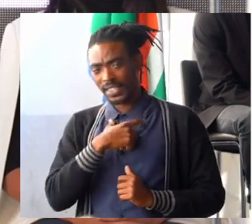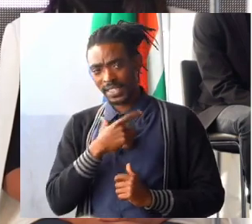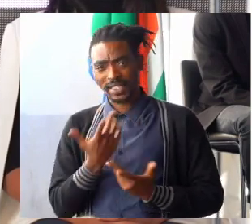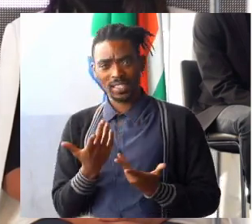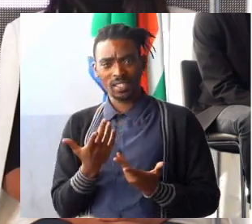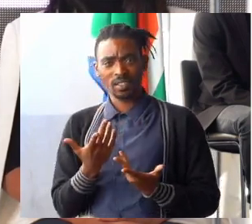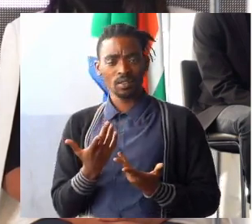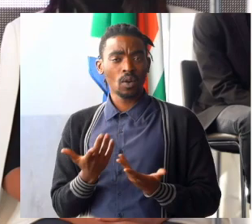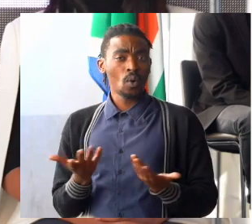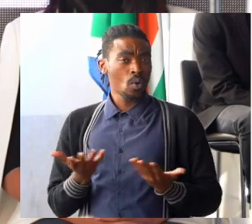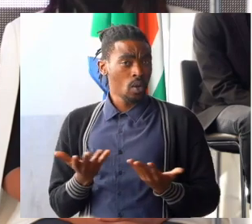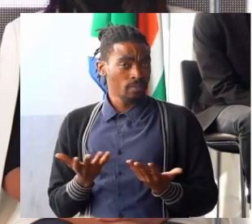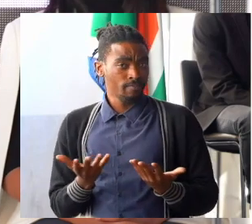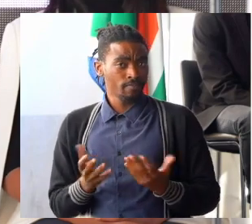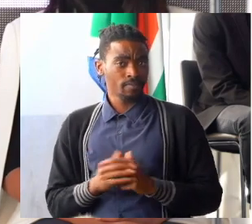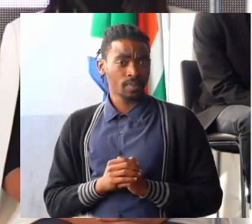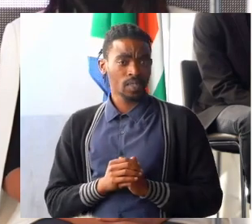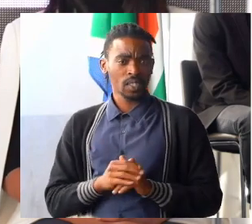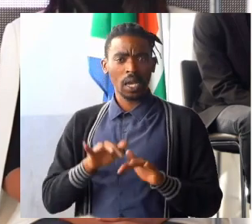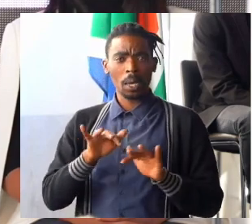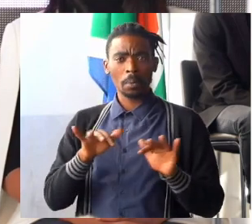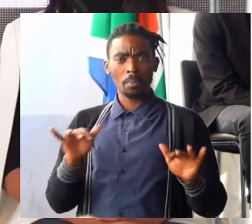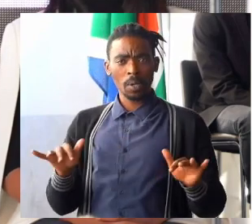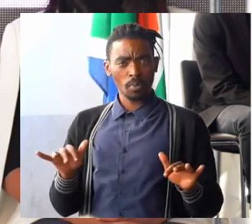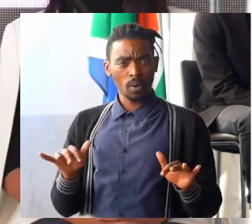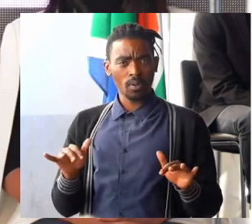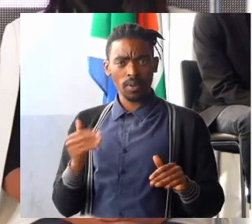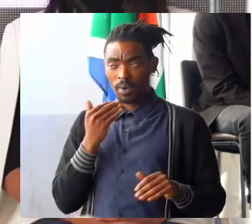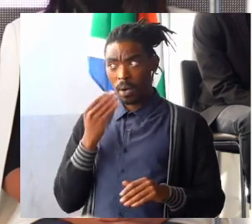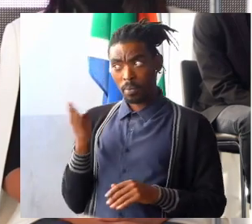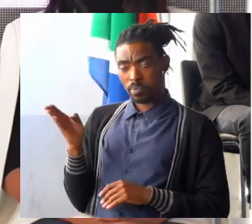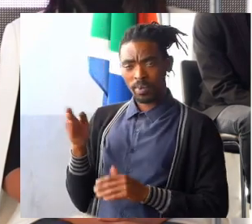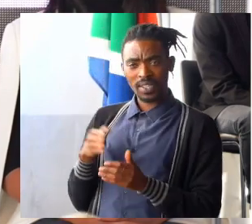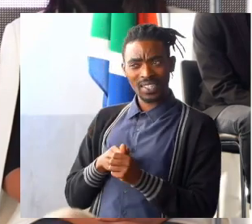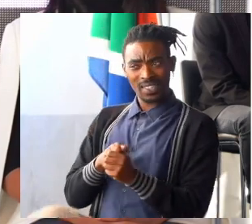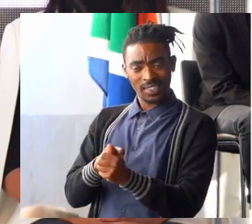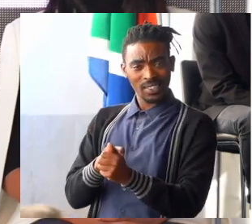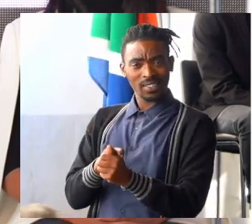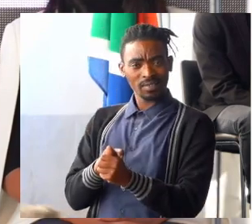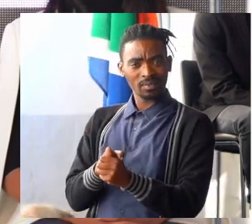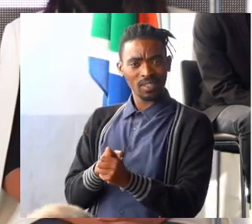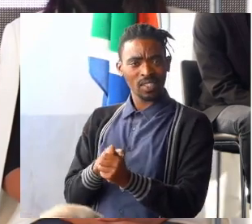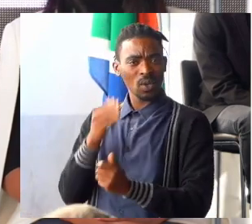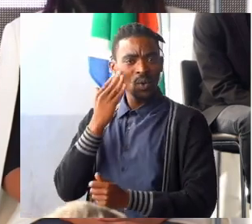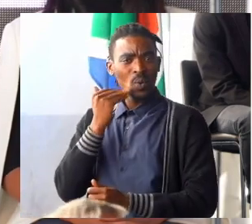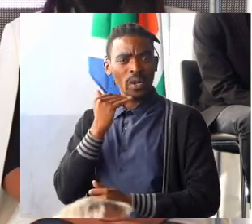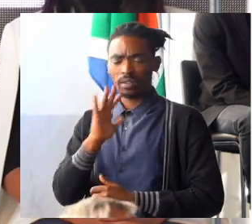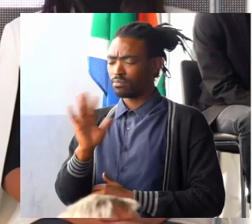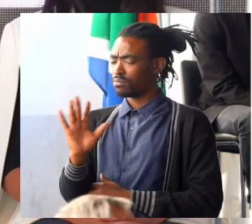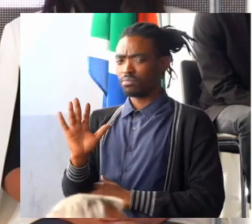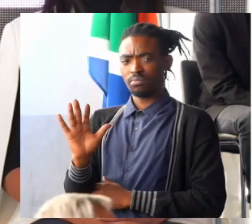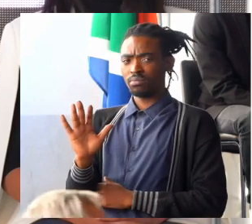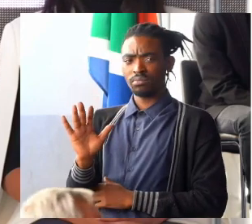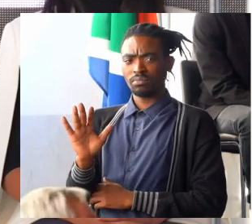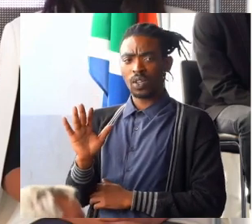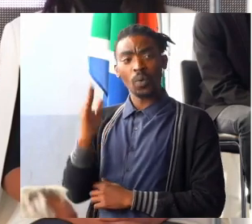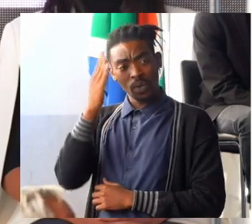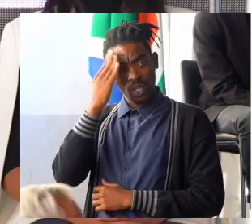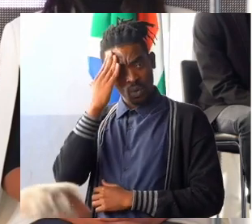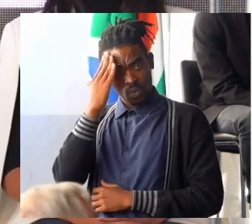the extent that those who leave our shores now, it's not just white people. We